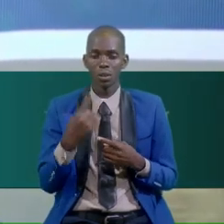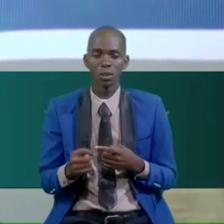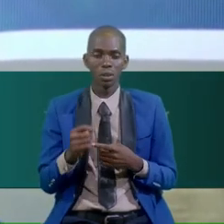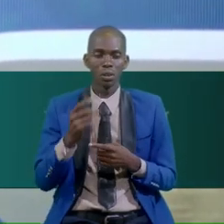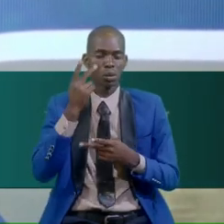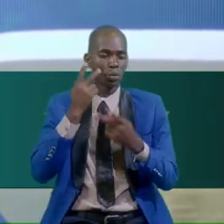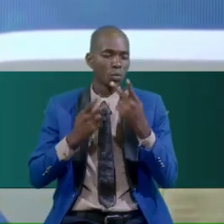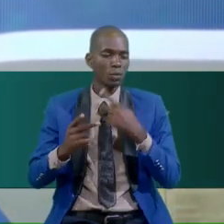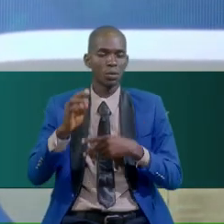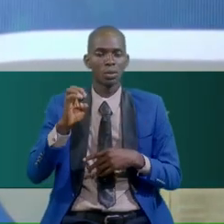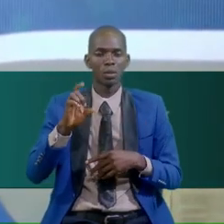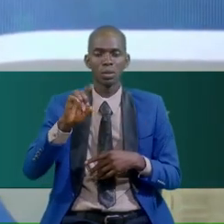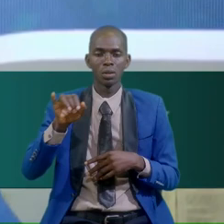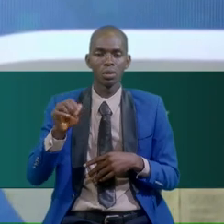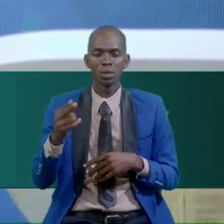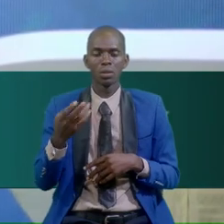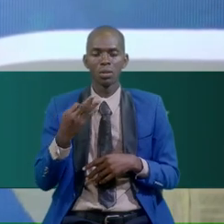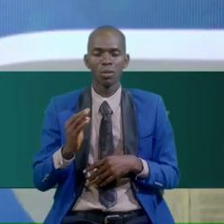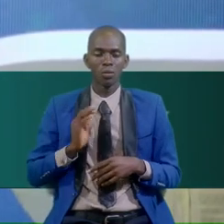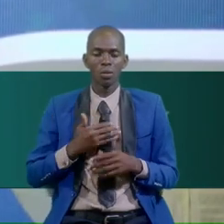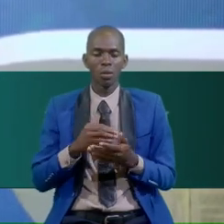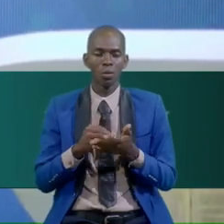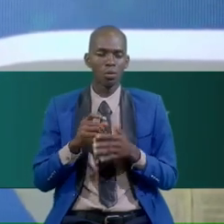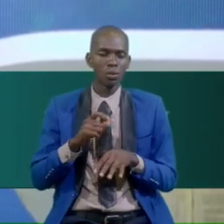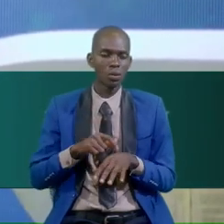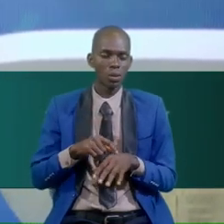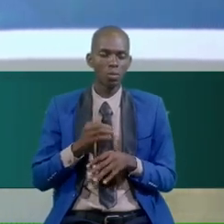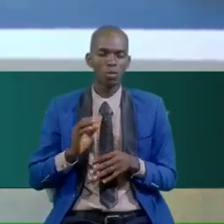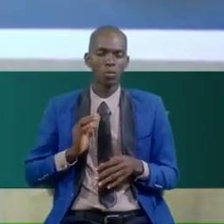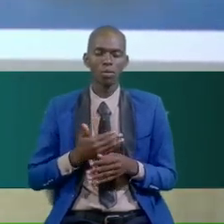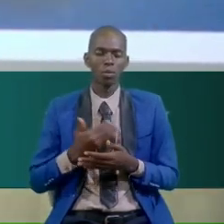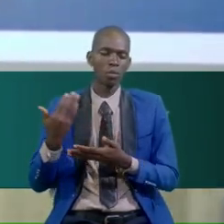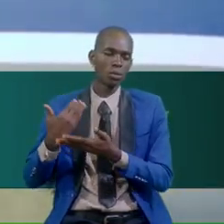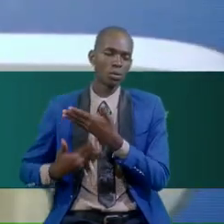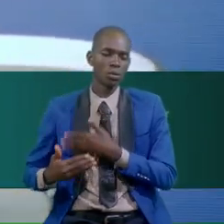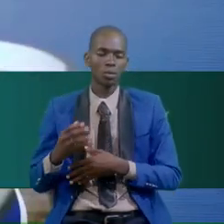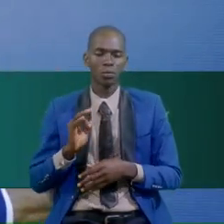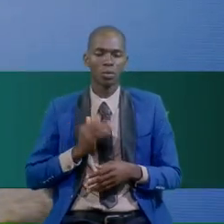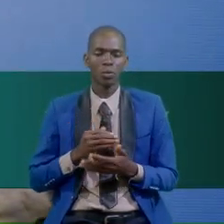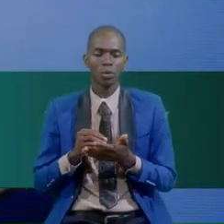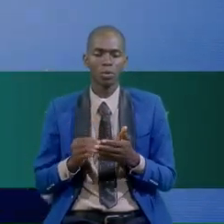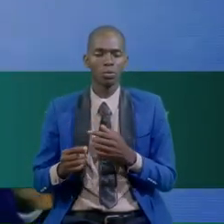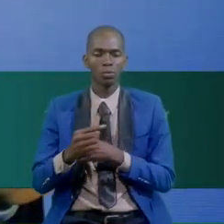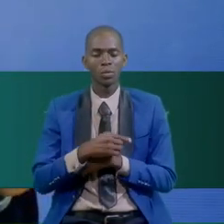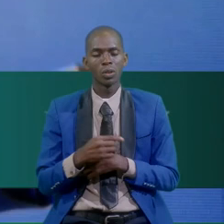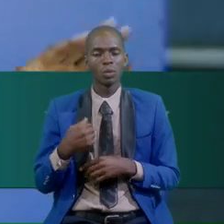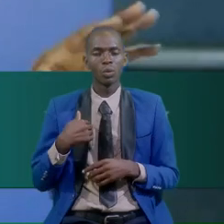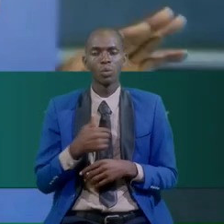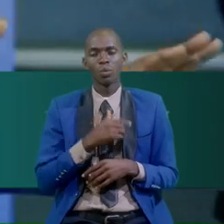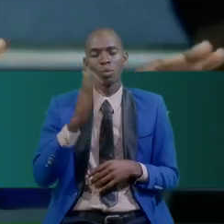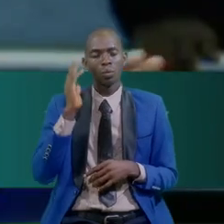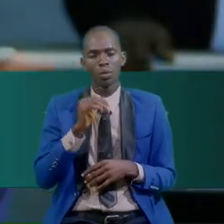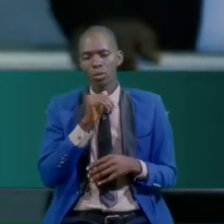of our generation, the Elijah of our day, we will not just leave things